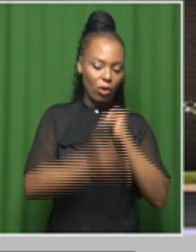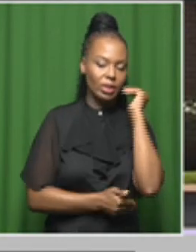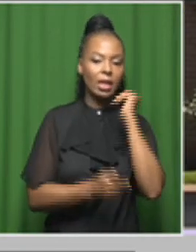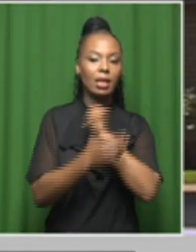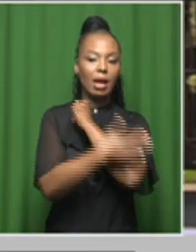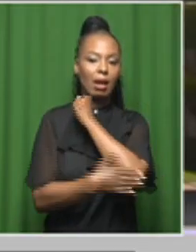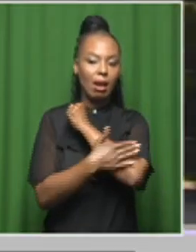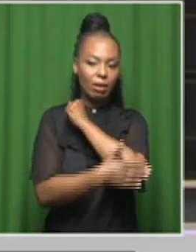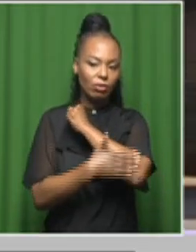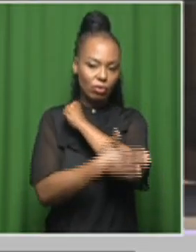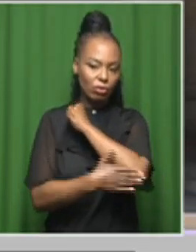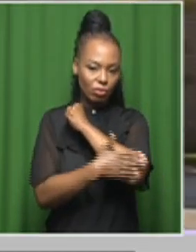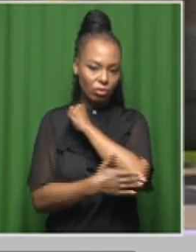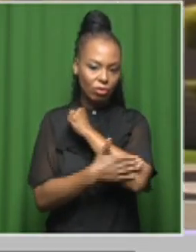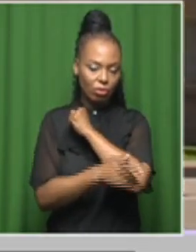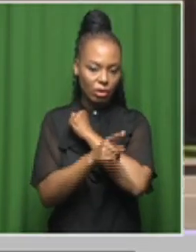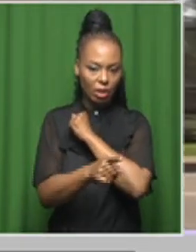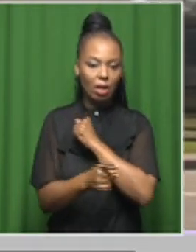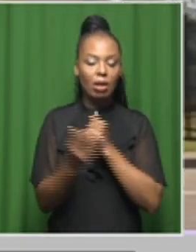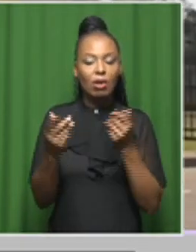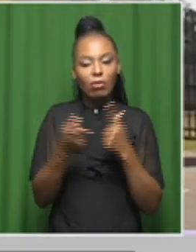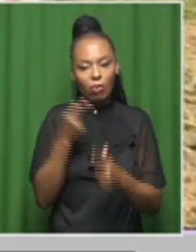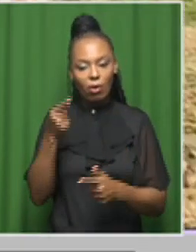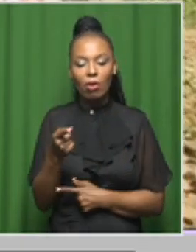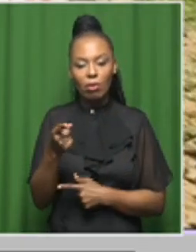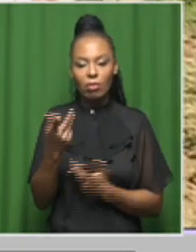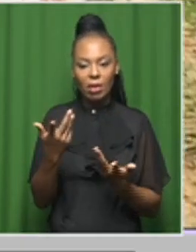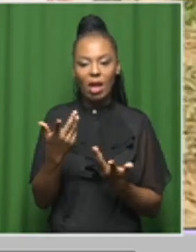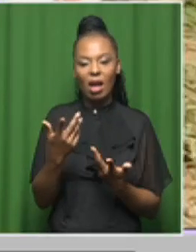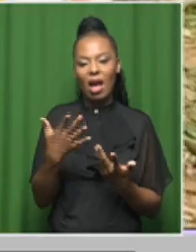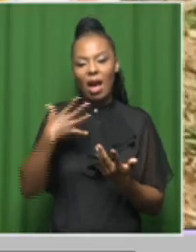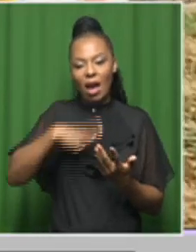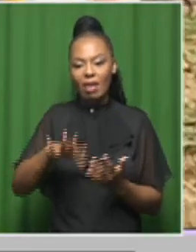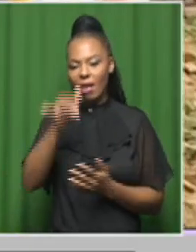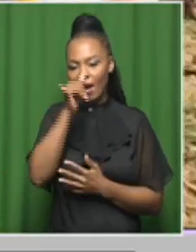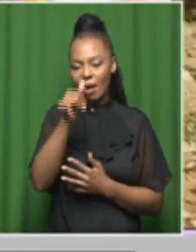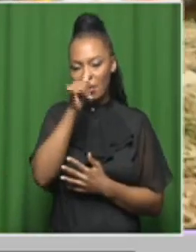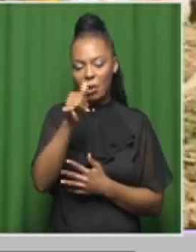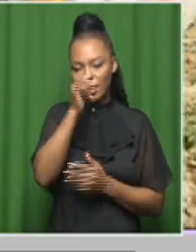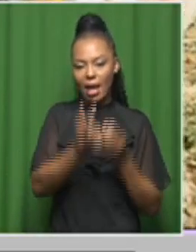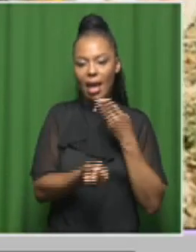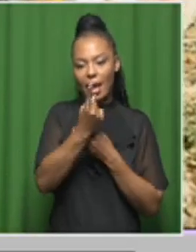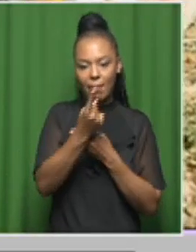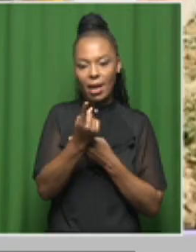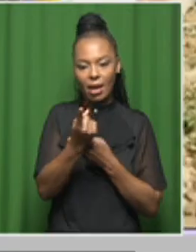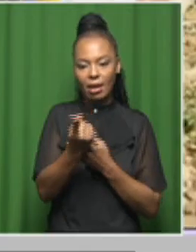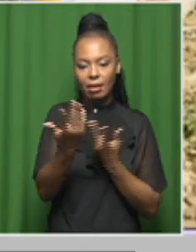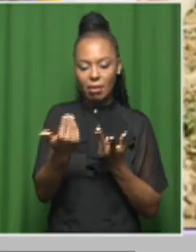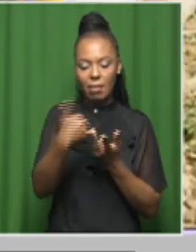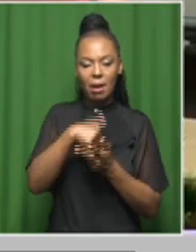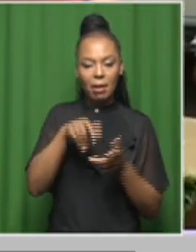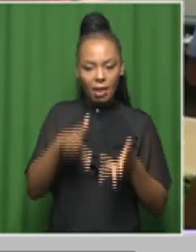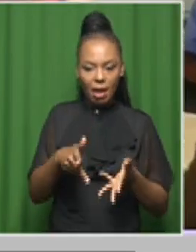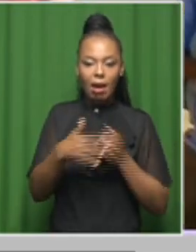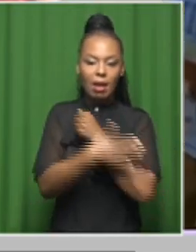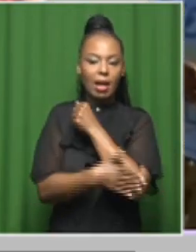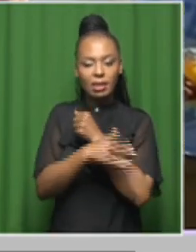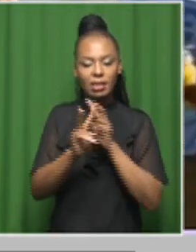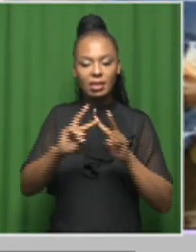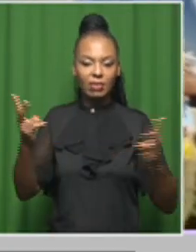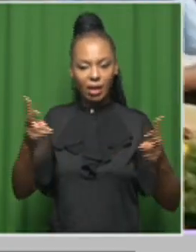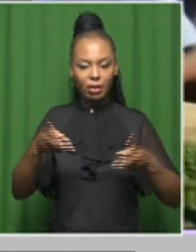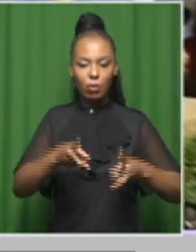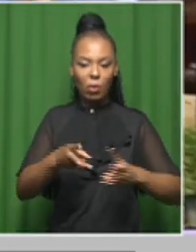from these mischievous ways that are infiltrated into the country through all kinds of mechanisms.